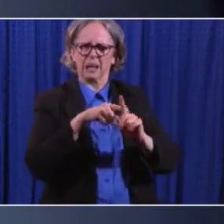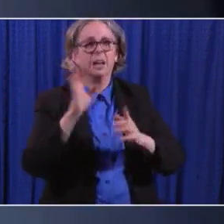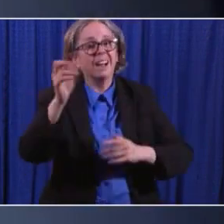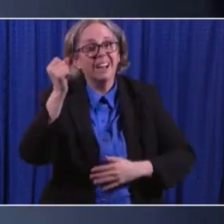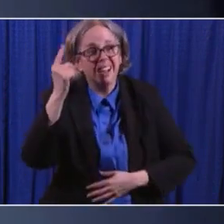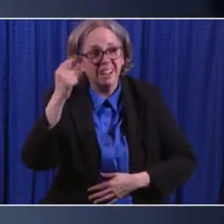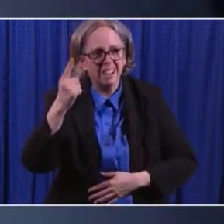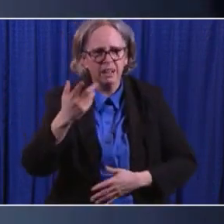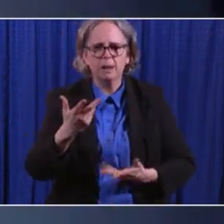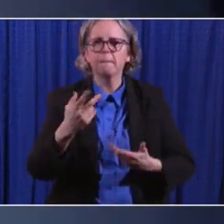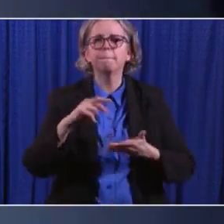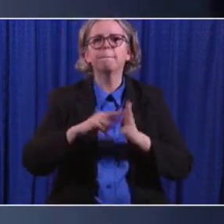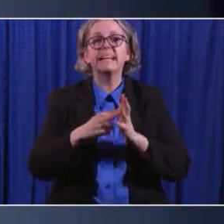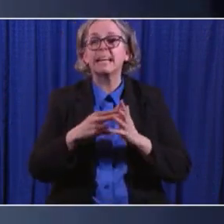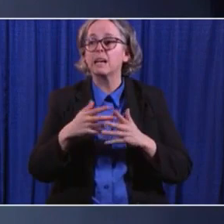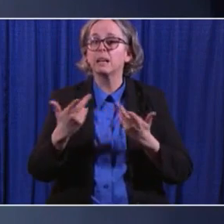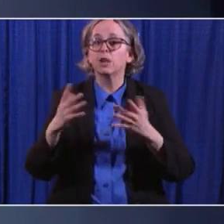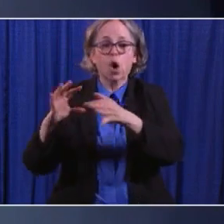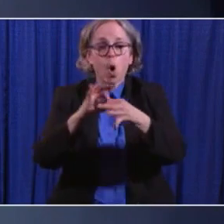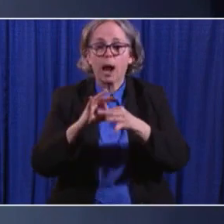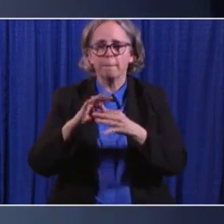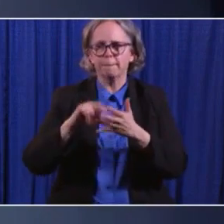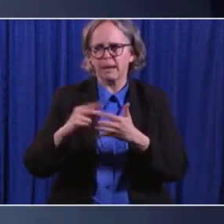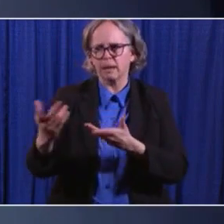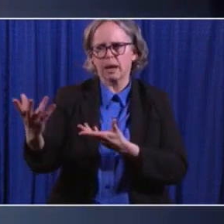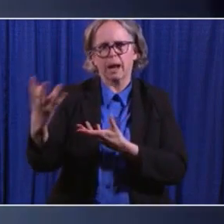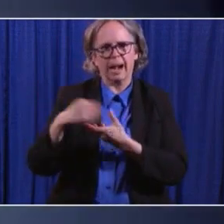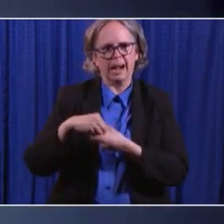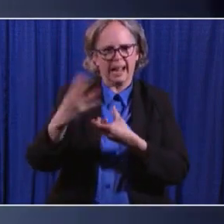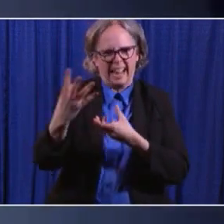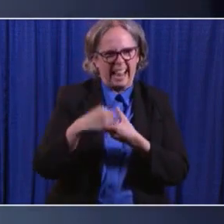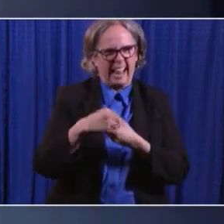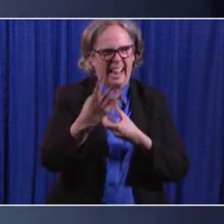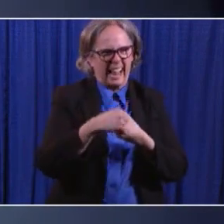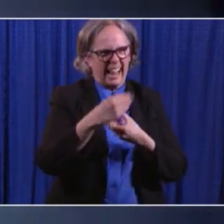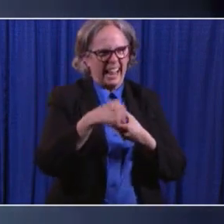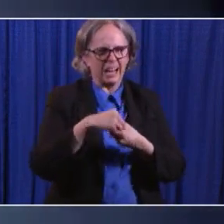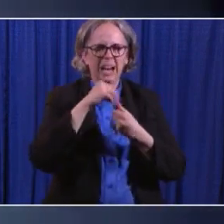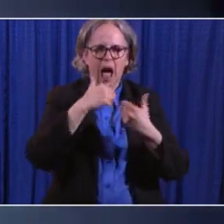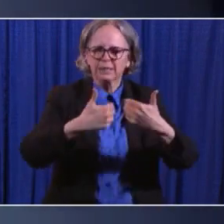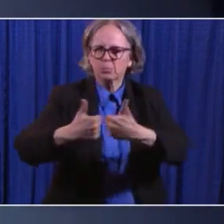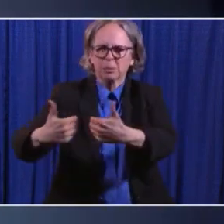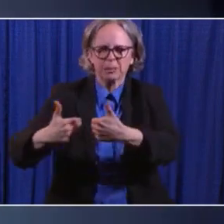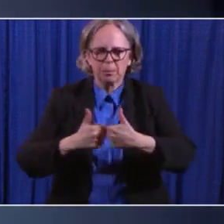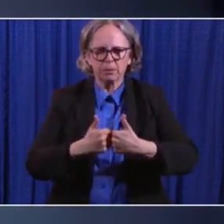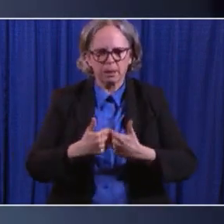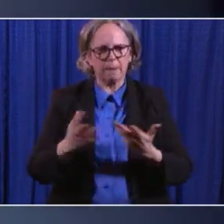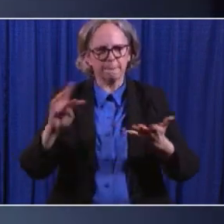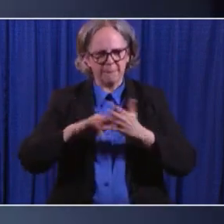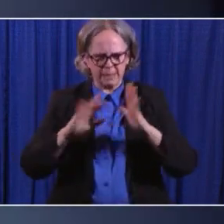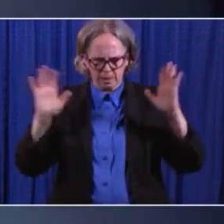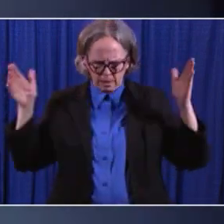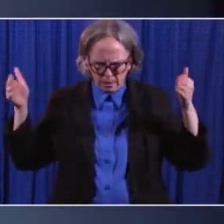systems assures that the whole child and family can be seen, heard,